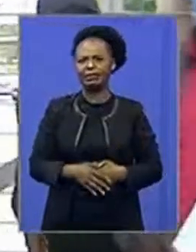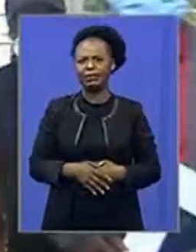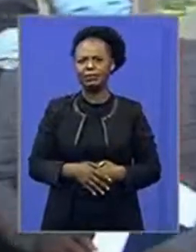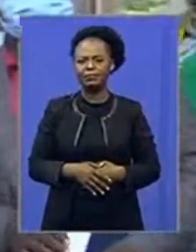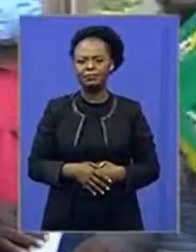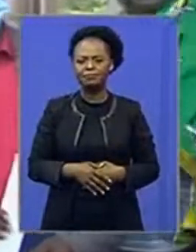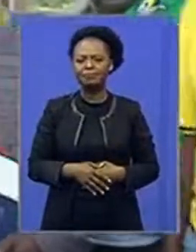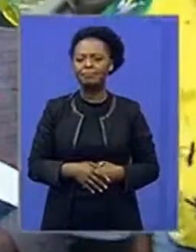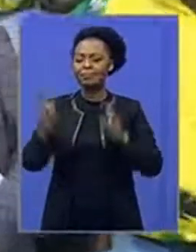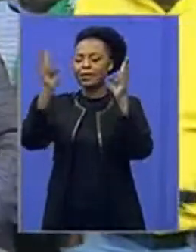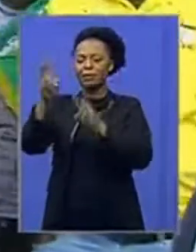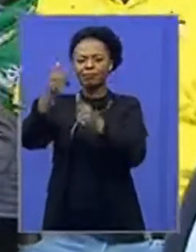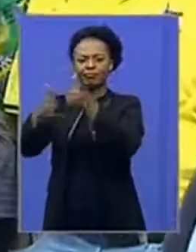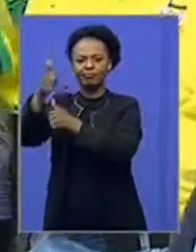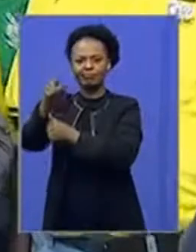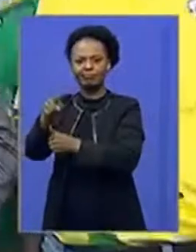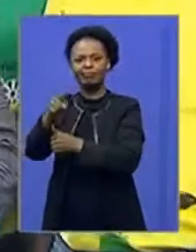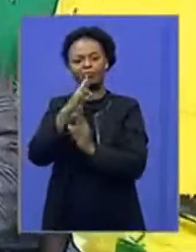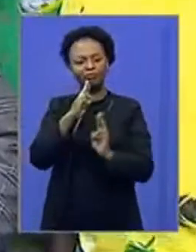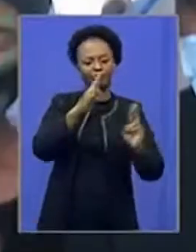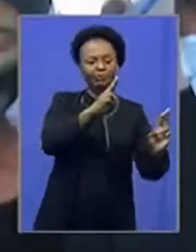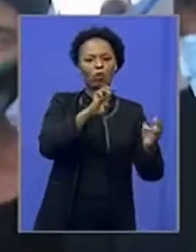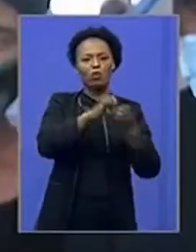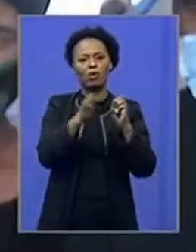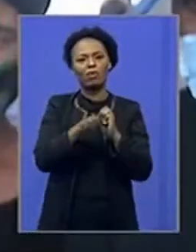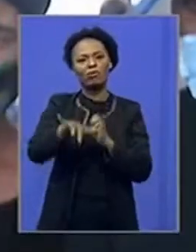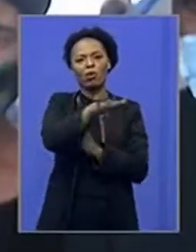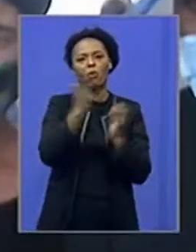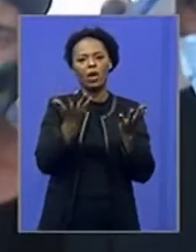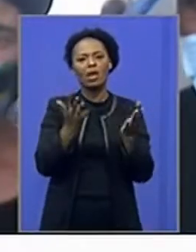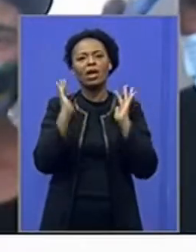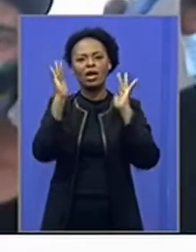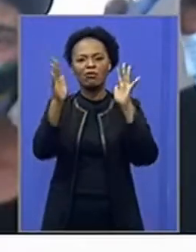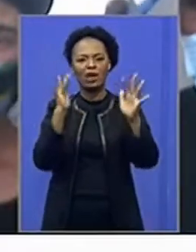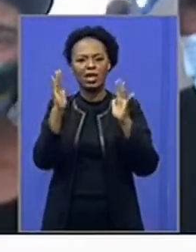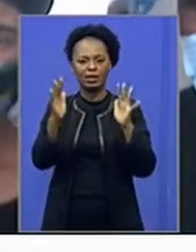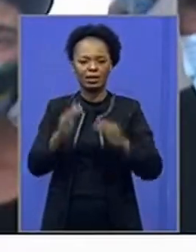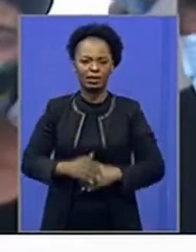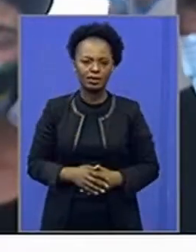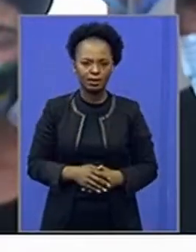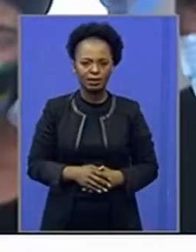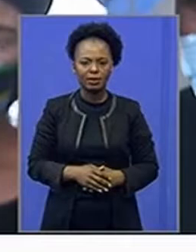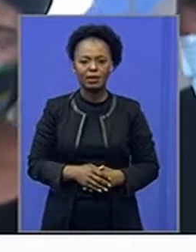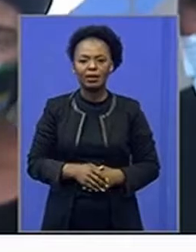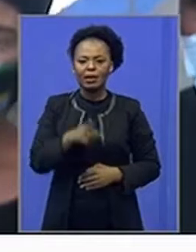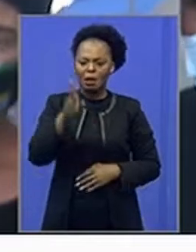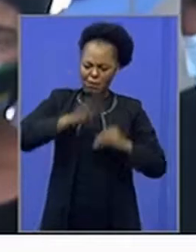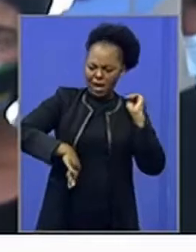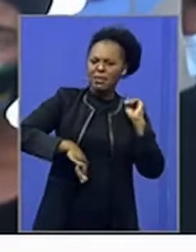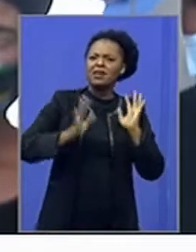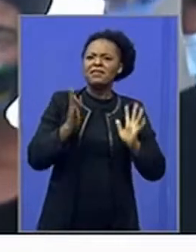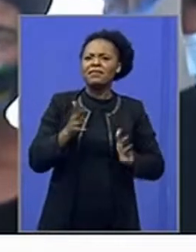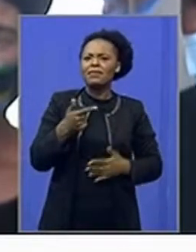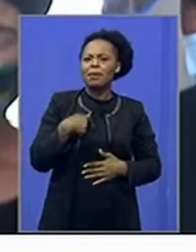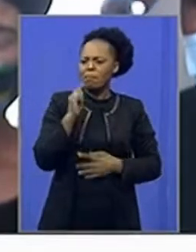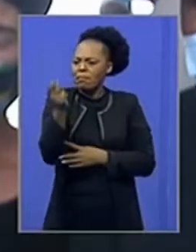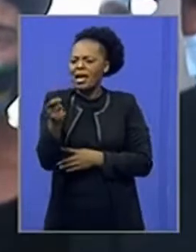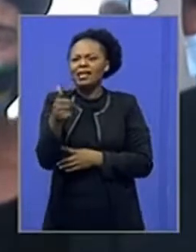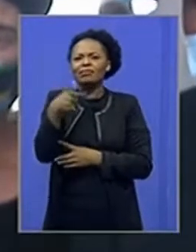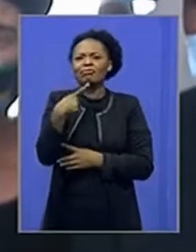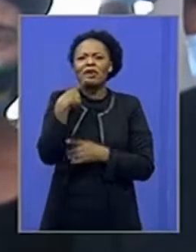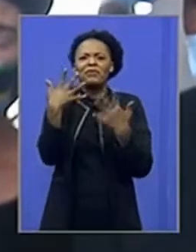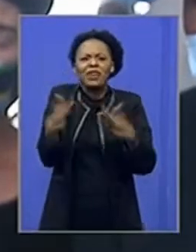araba mathata a ka Emfuleni. One of the delays was that because of the issue of the fines, but we did obviously resolve.